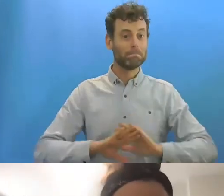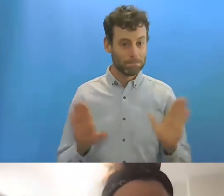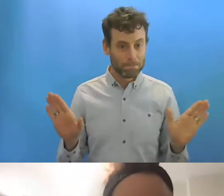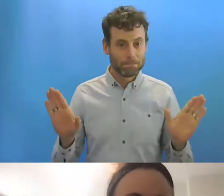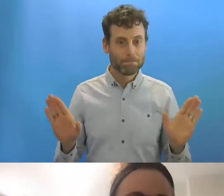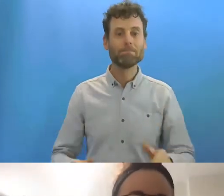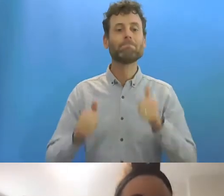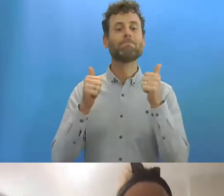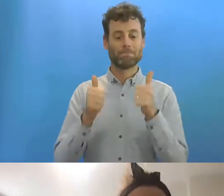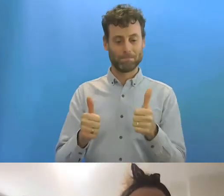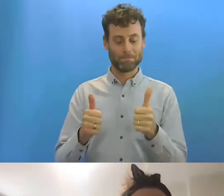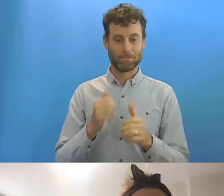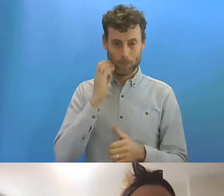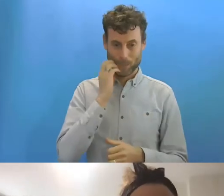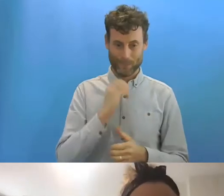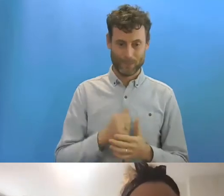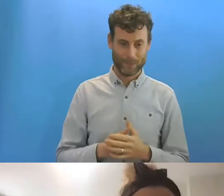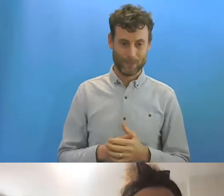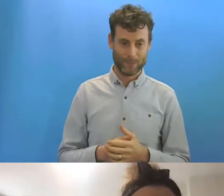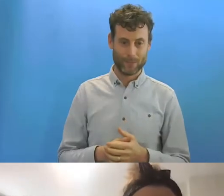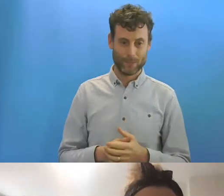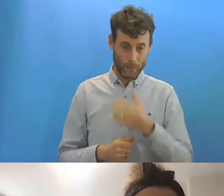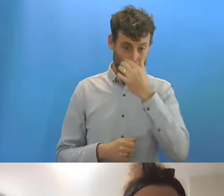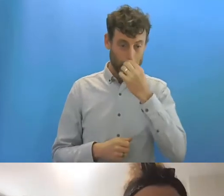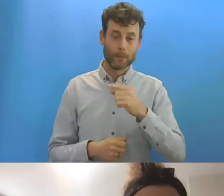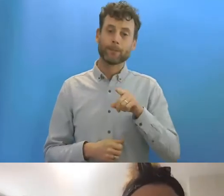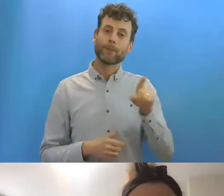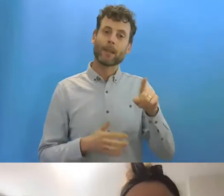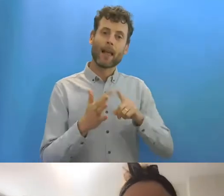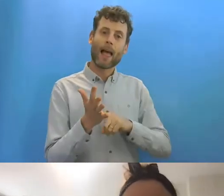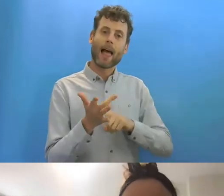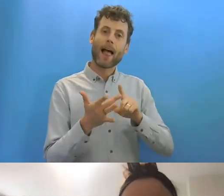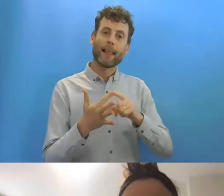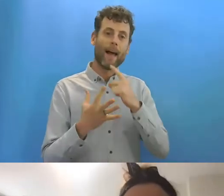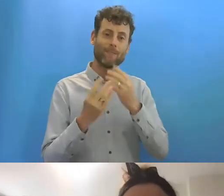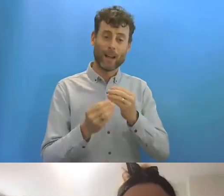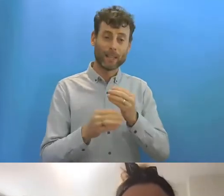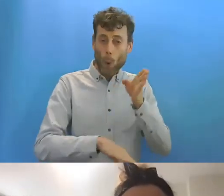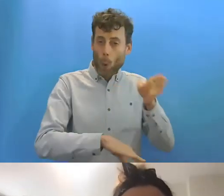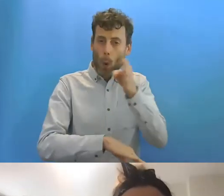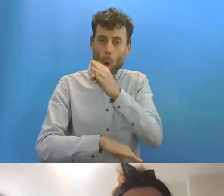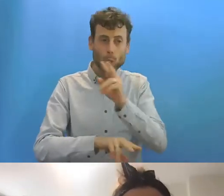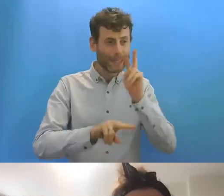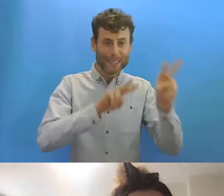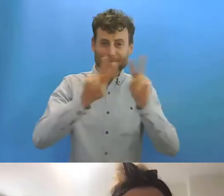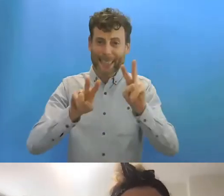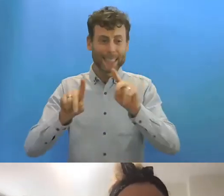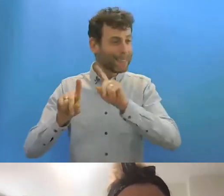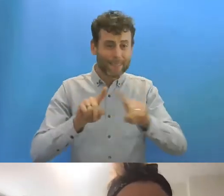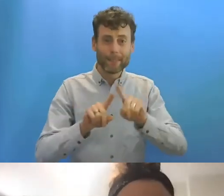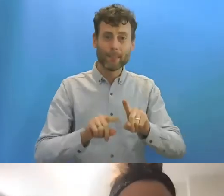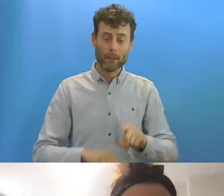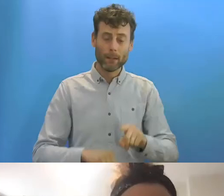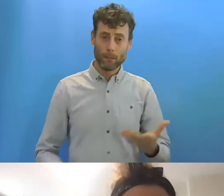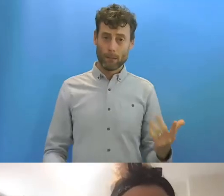No, just go do it. I can go to as much of it as you can, and also you can do it from the comfort of your home, which means you may be able to see more